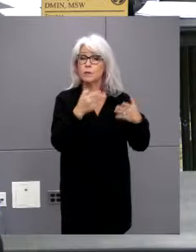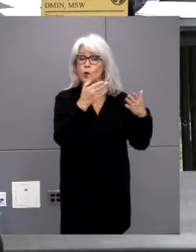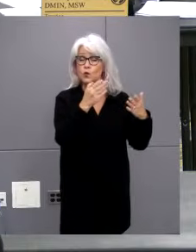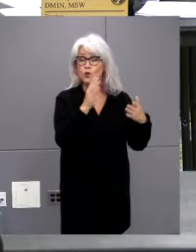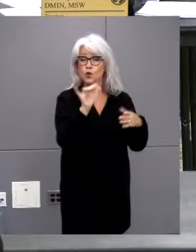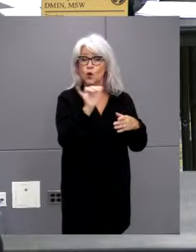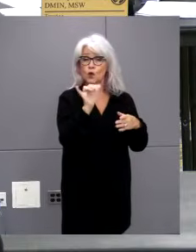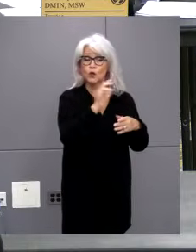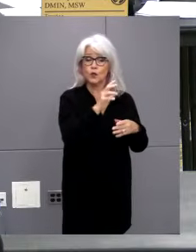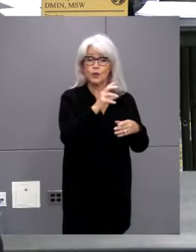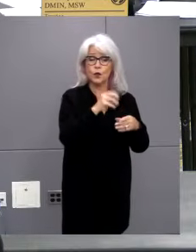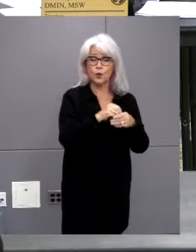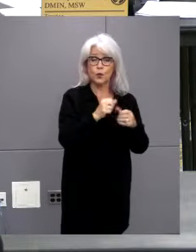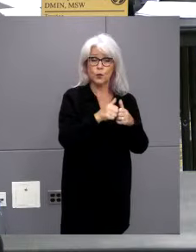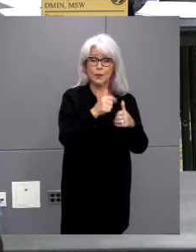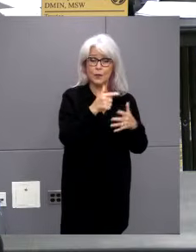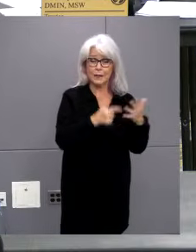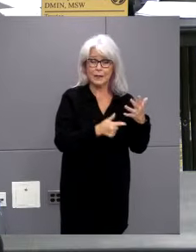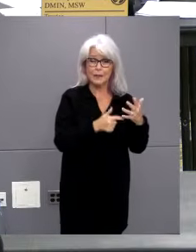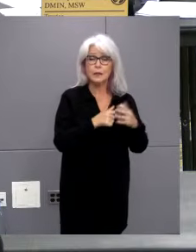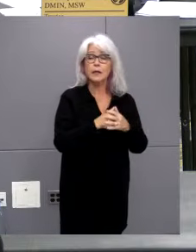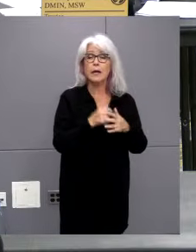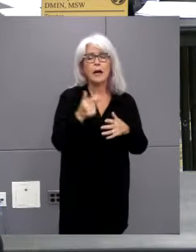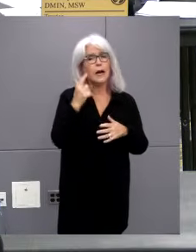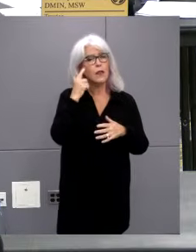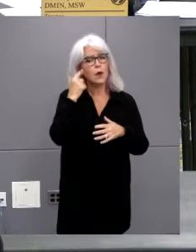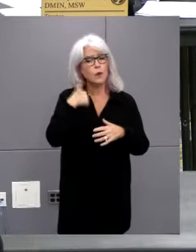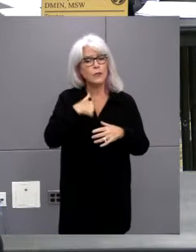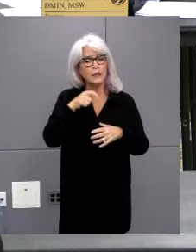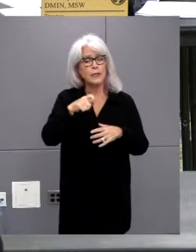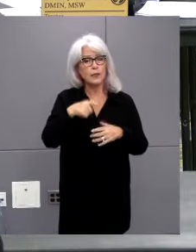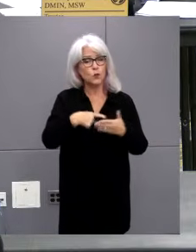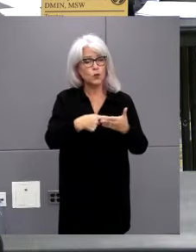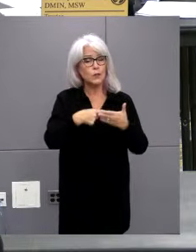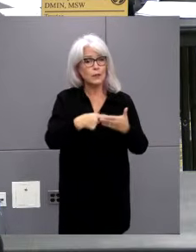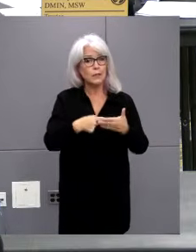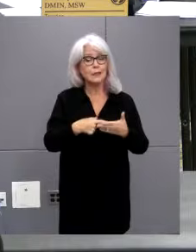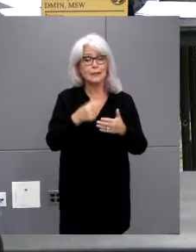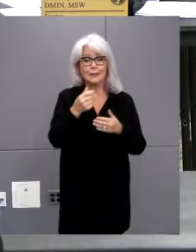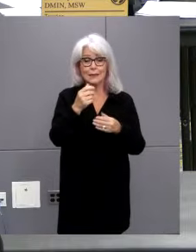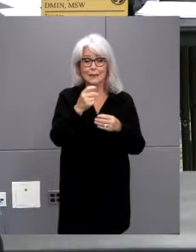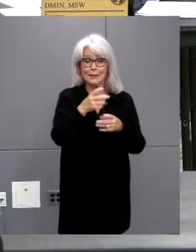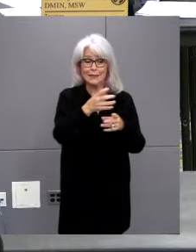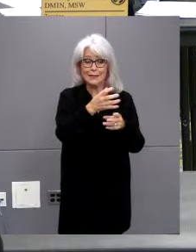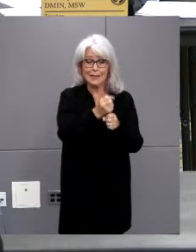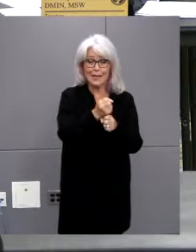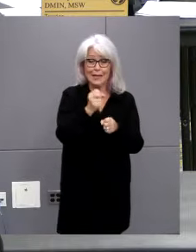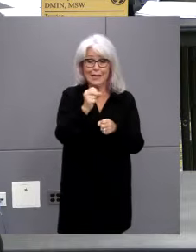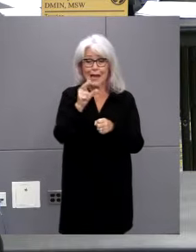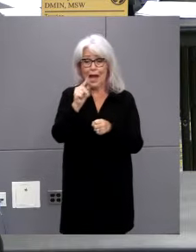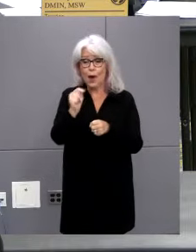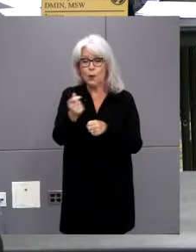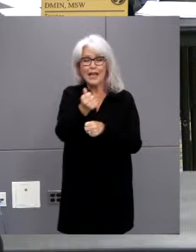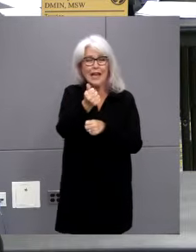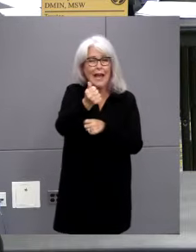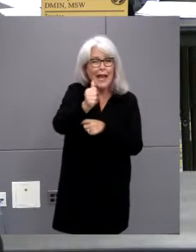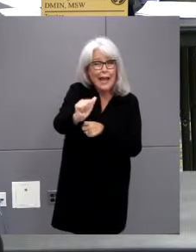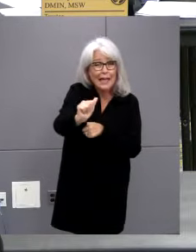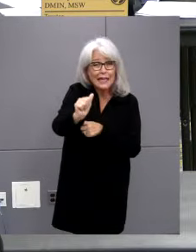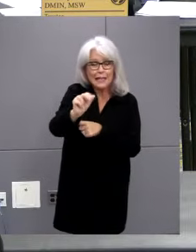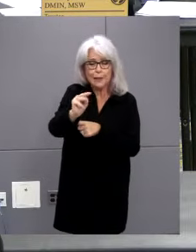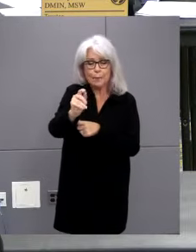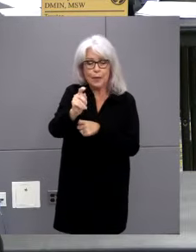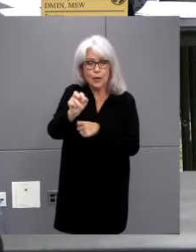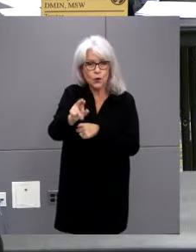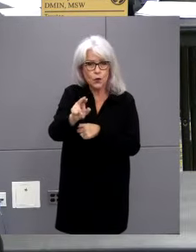also be included in that. I was just thinking about, we did speak about taking out any matter or any. So